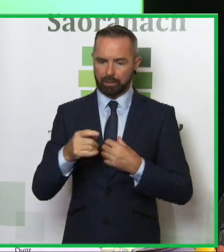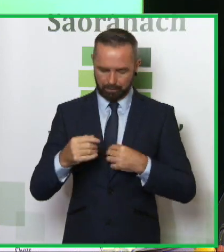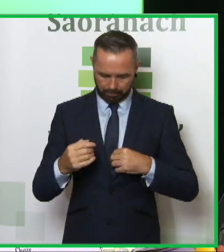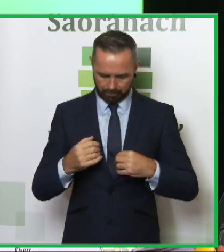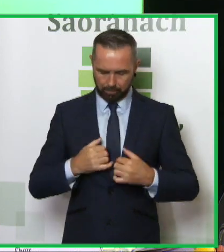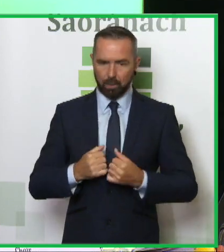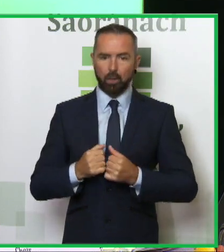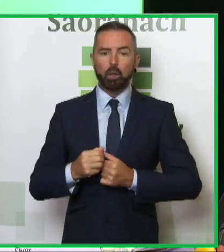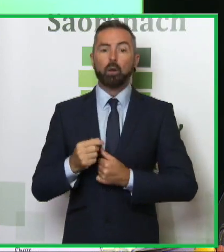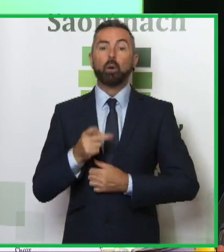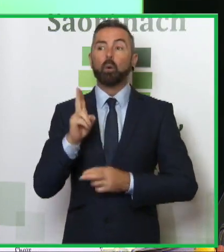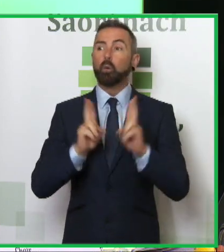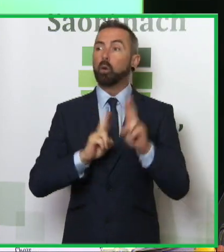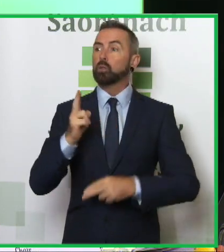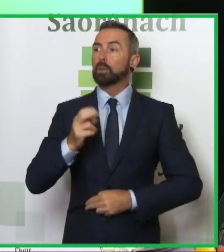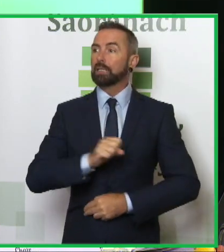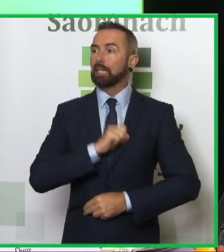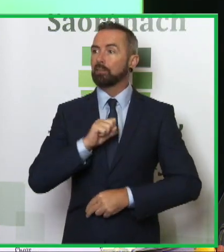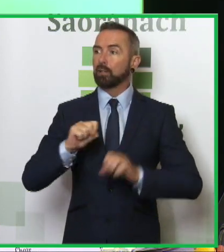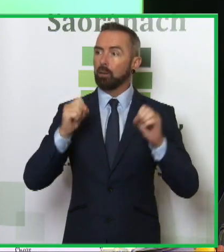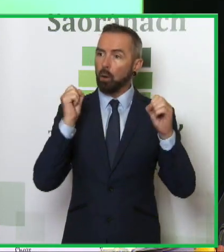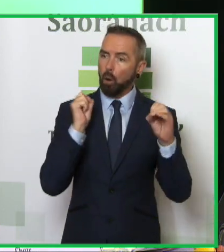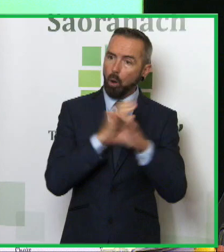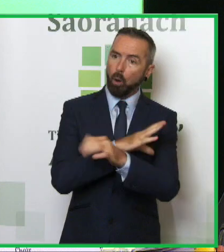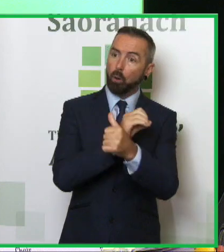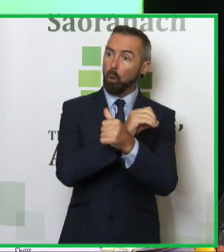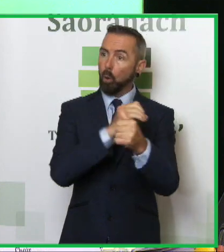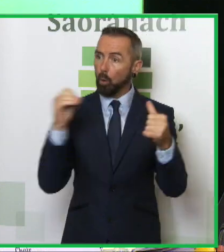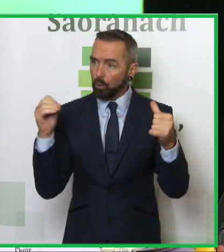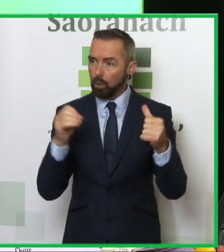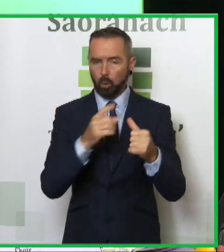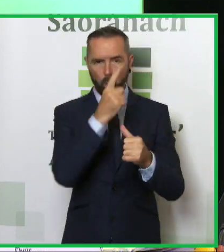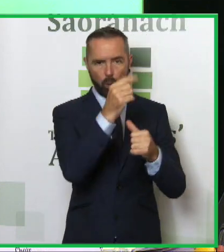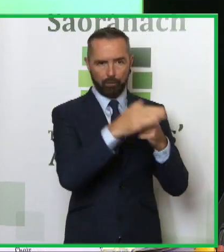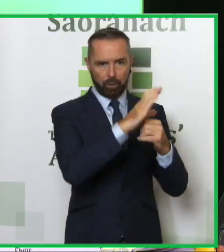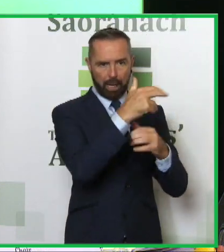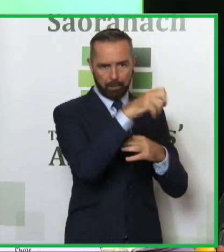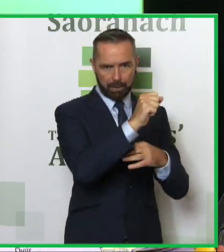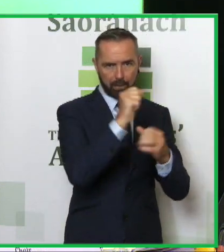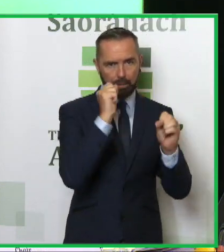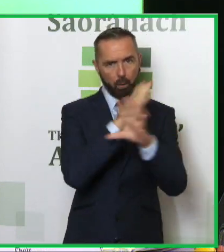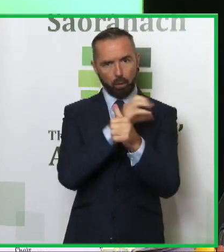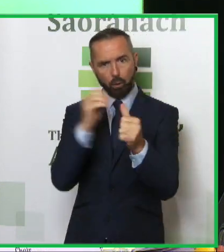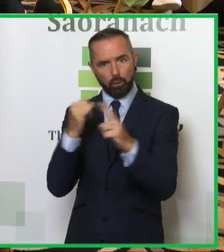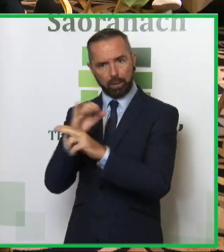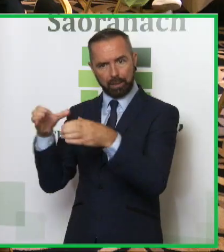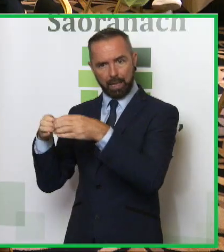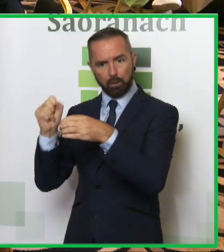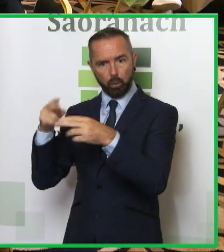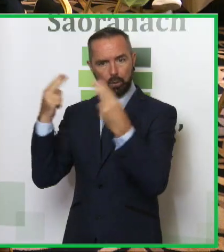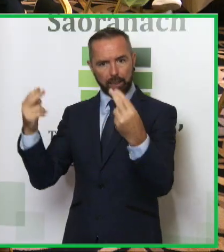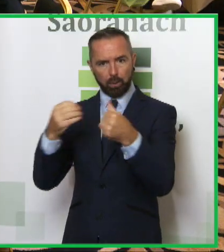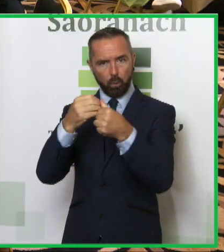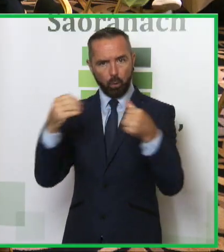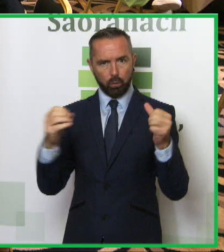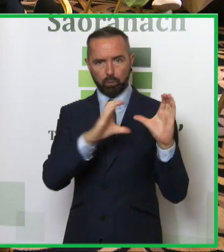Would you be satisfied that we class everything else, the one model for all the rest of the drugs? Or do you think there's other